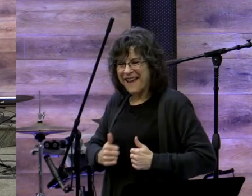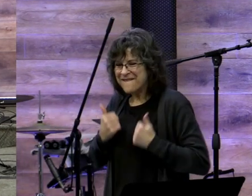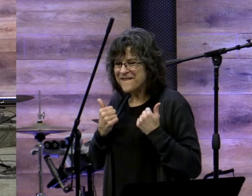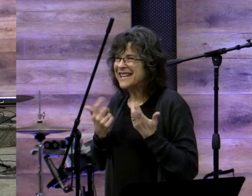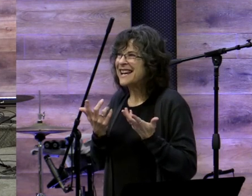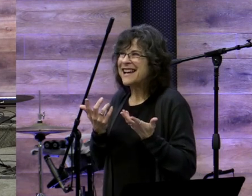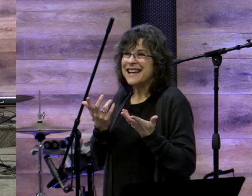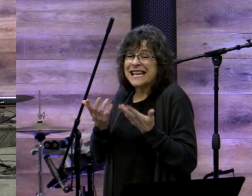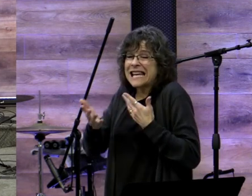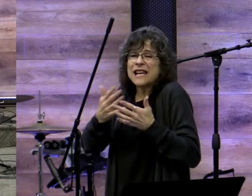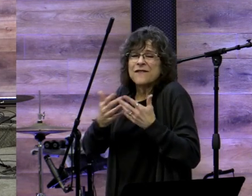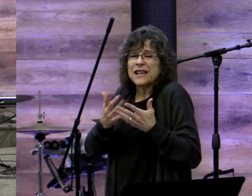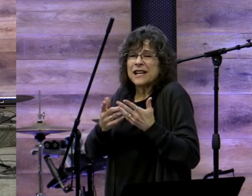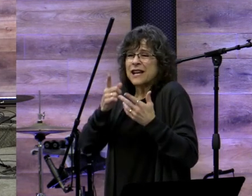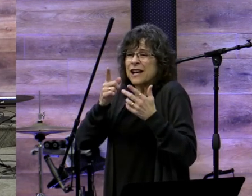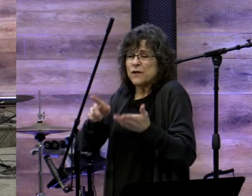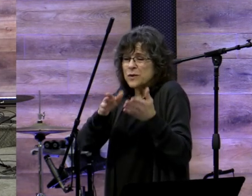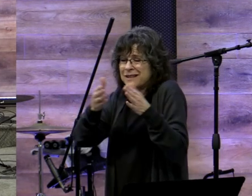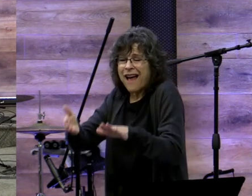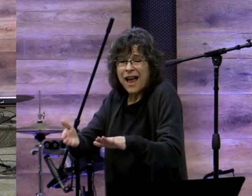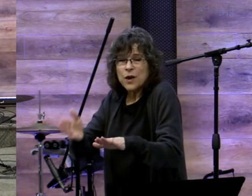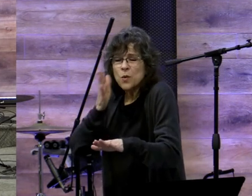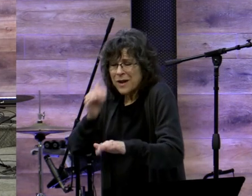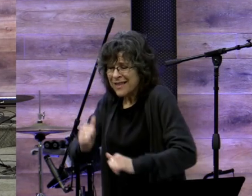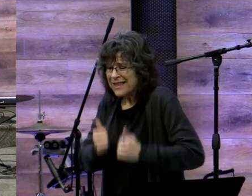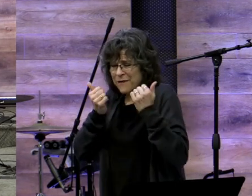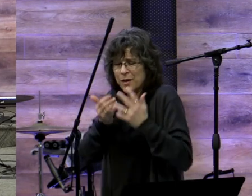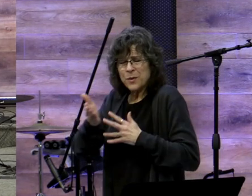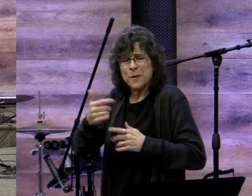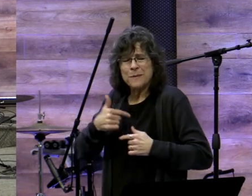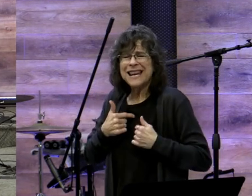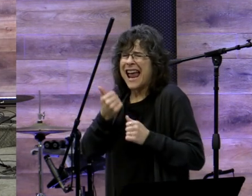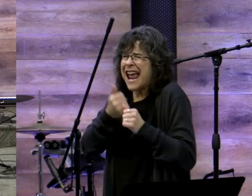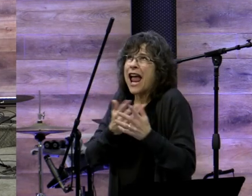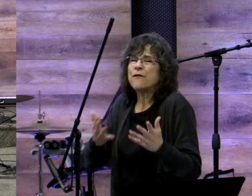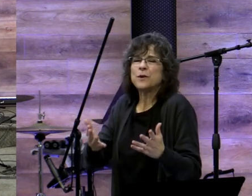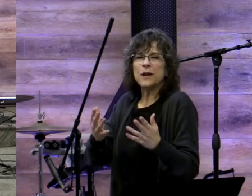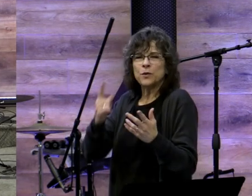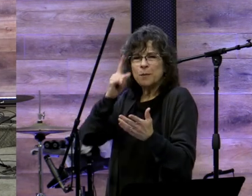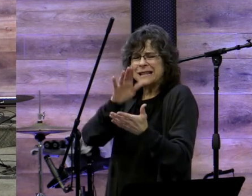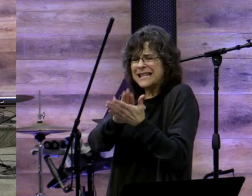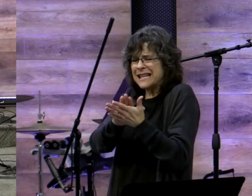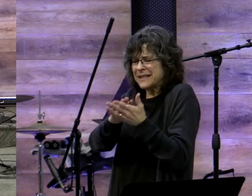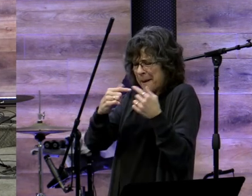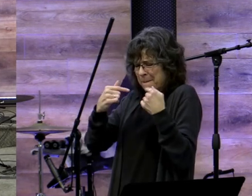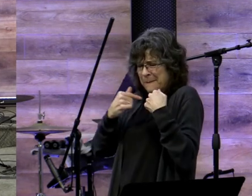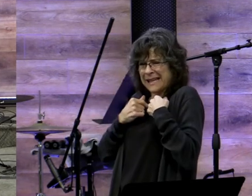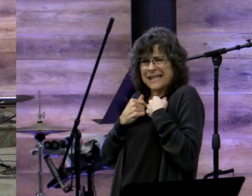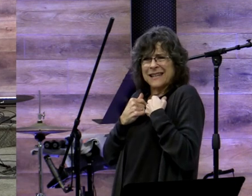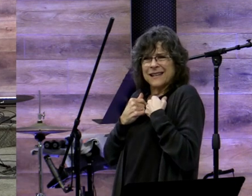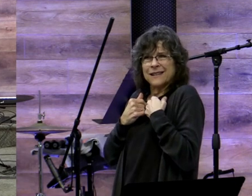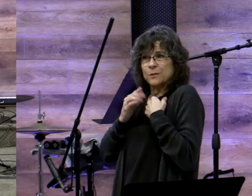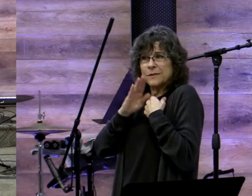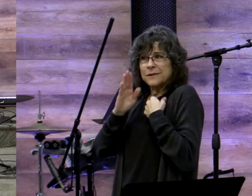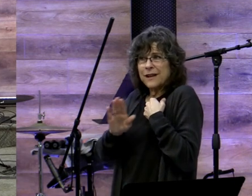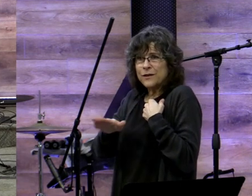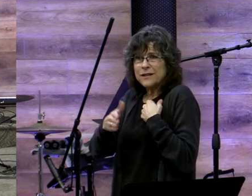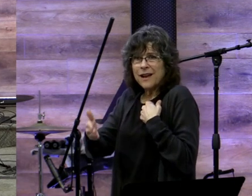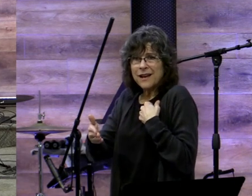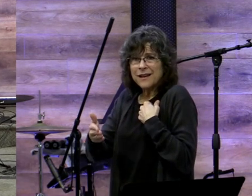yet shall he live. And everyone who lives and believes in me shall never die. Do you believe